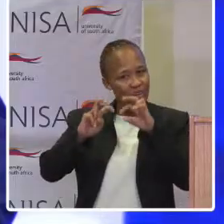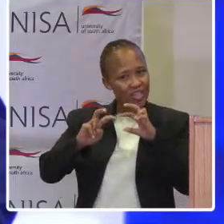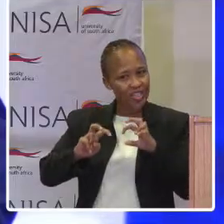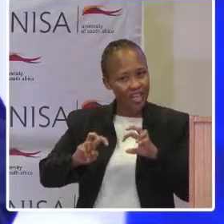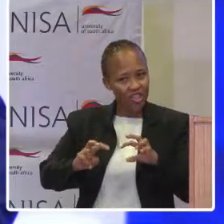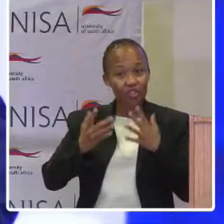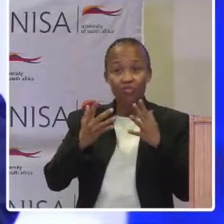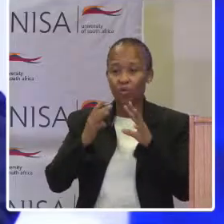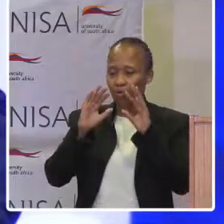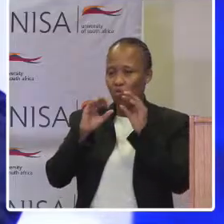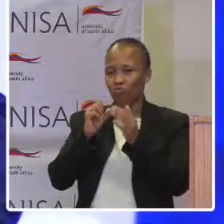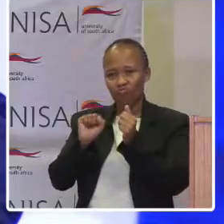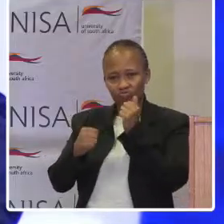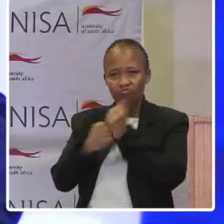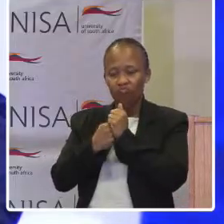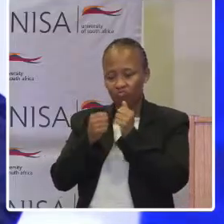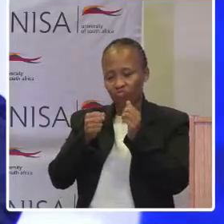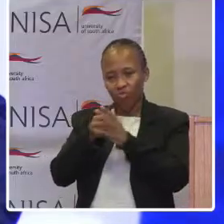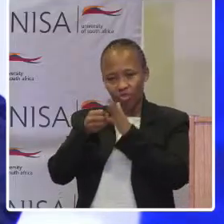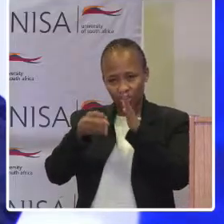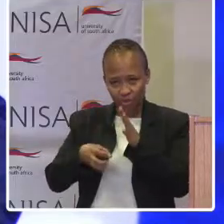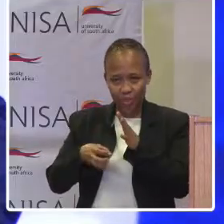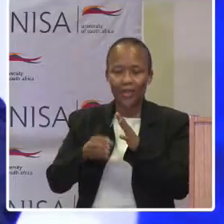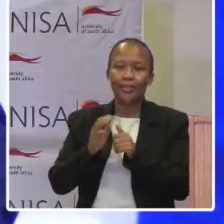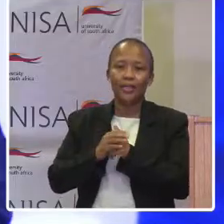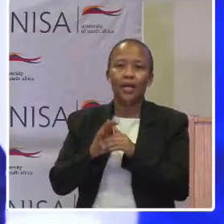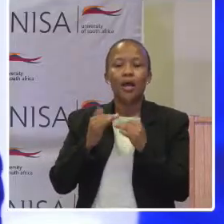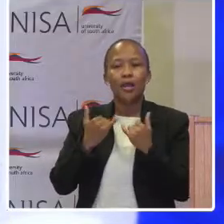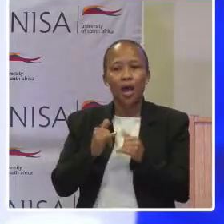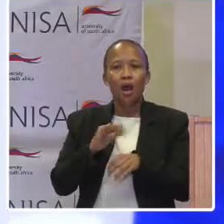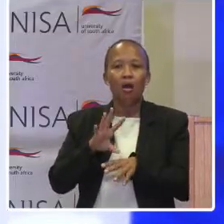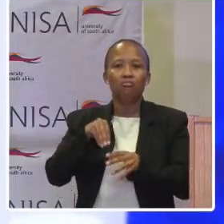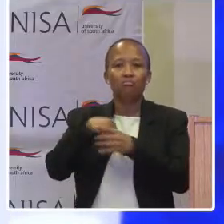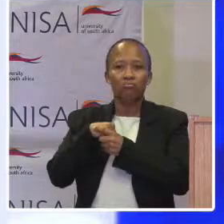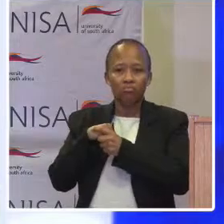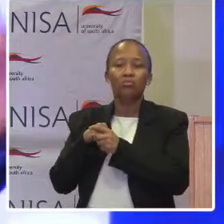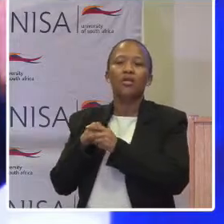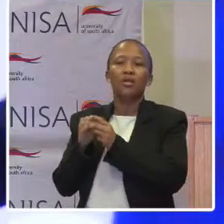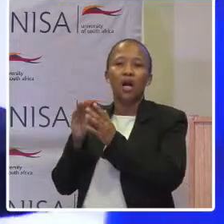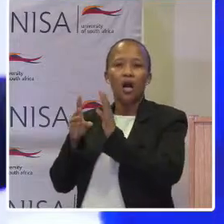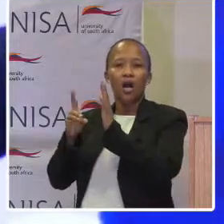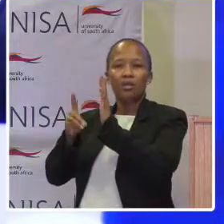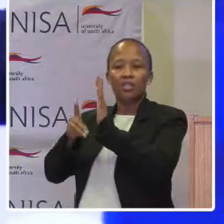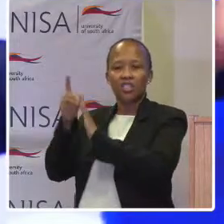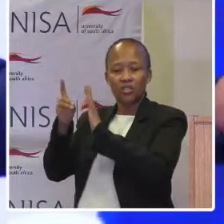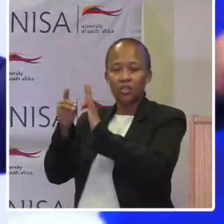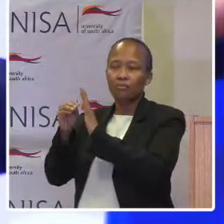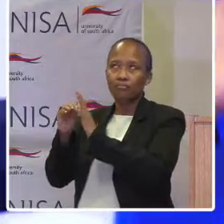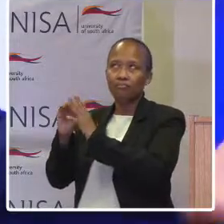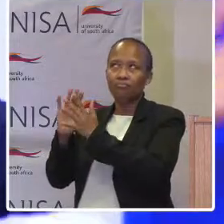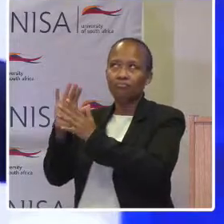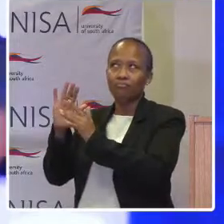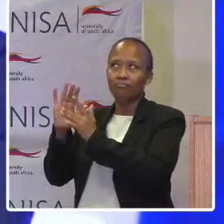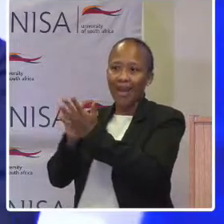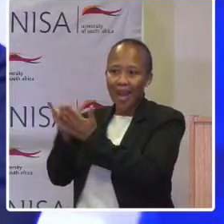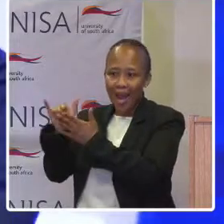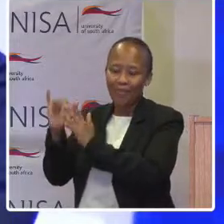student support. She currently serves in the Aerotropolis committee, the committee that brought this